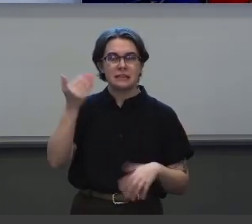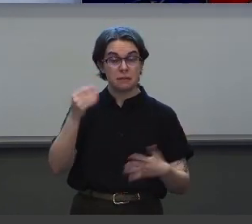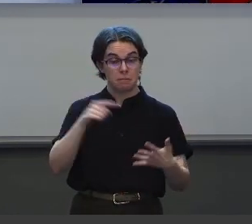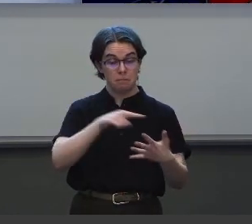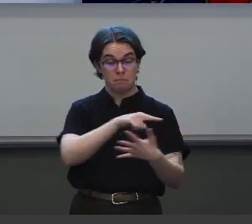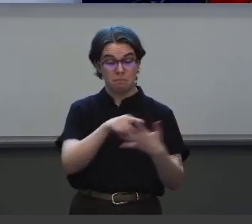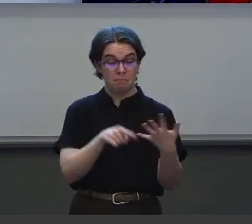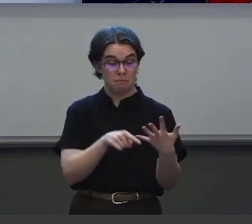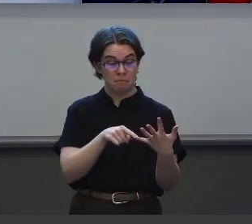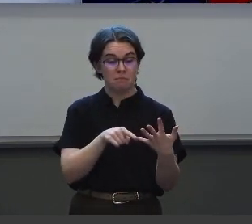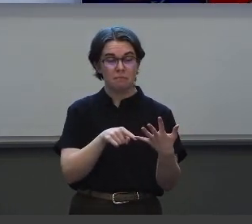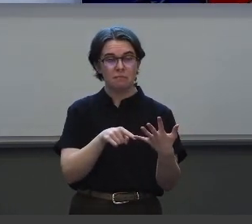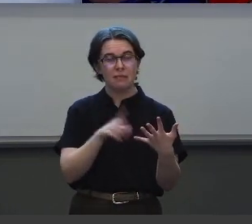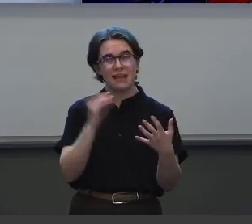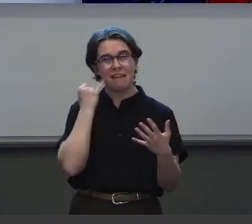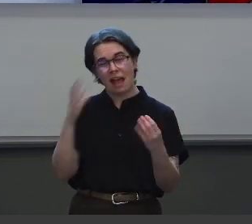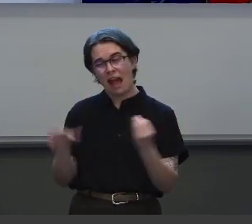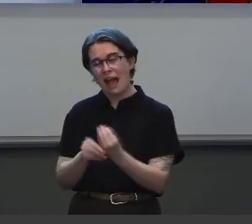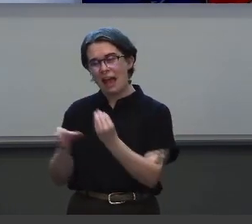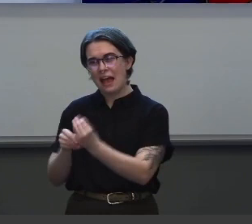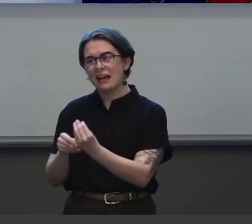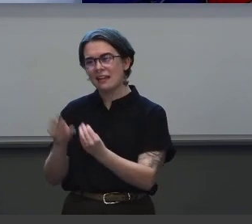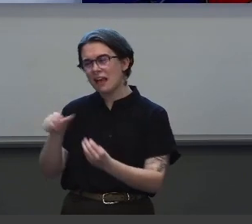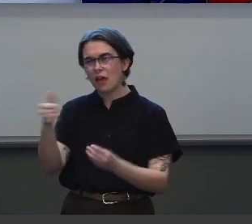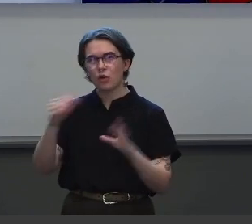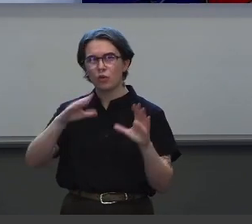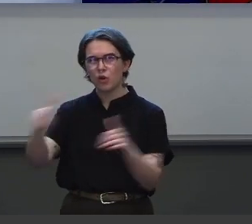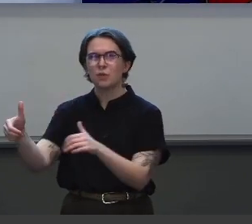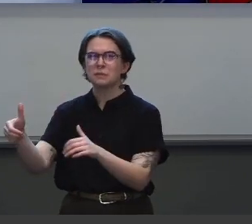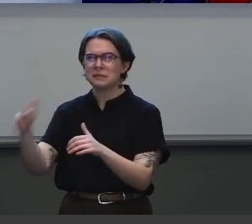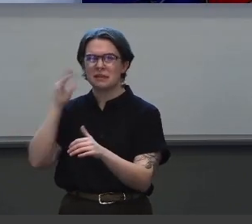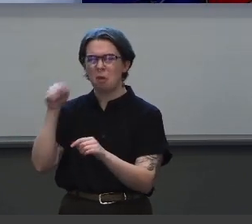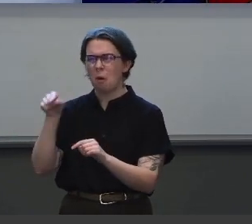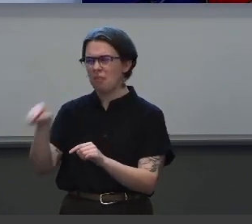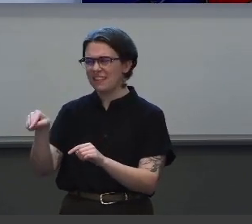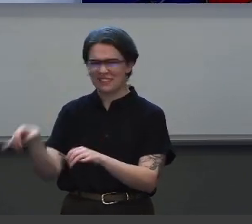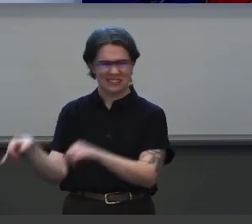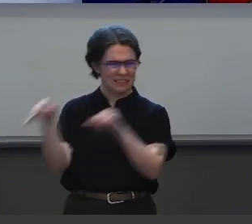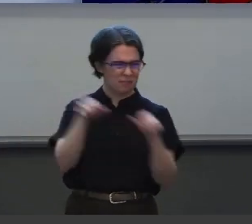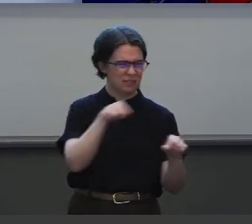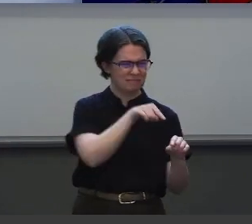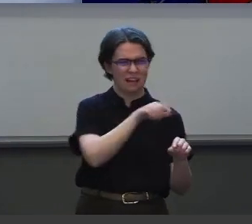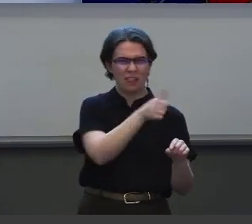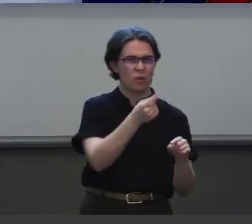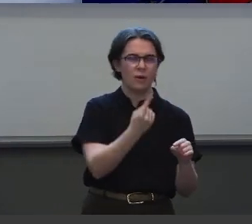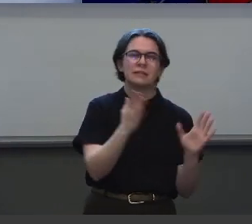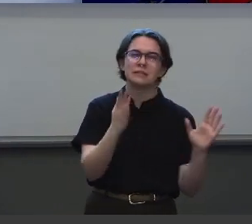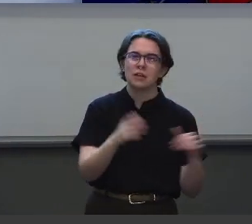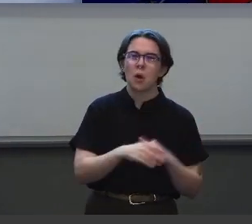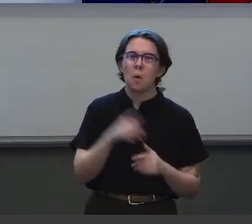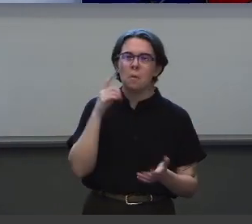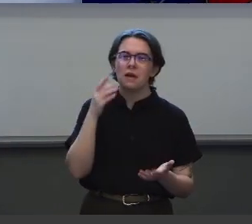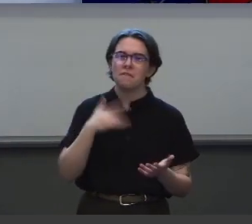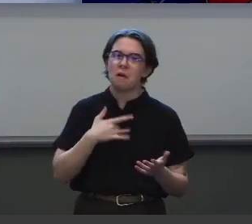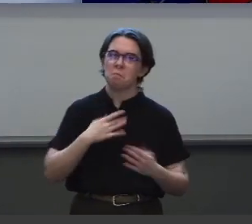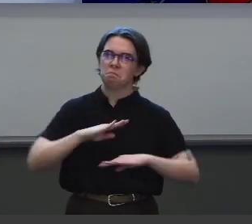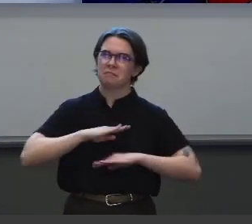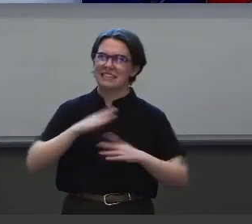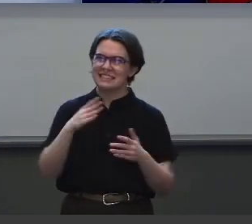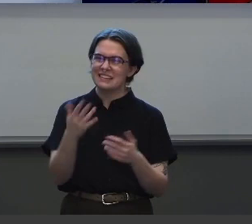existing groups. Based on that, we stopped at 5 subtypes and said these 5 subtypes are allowing us to